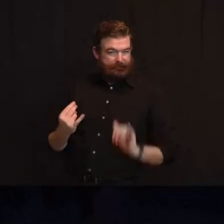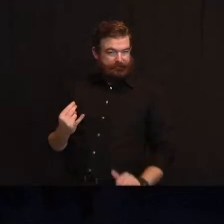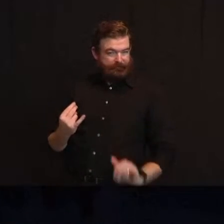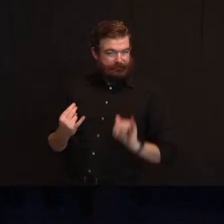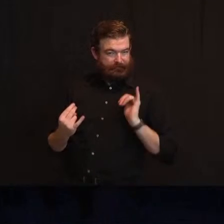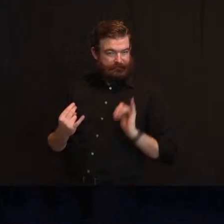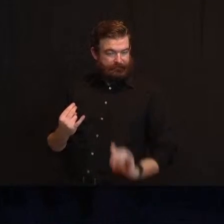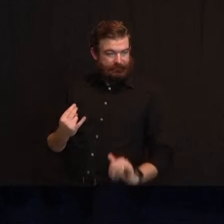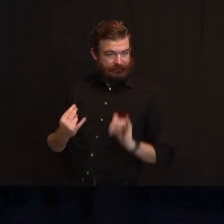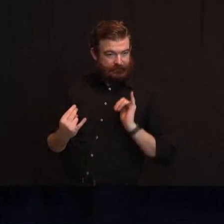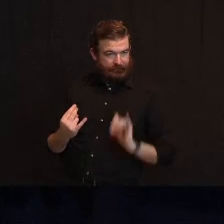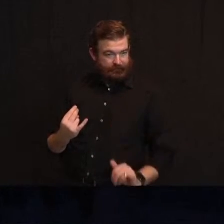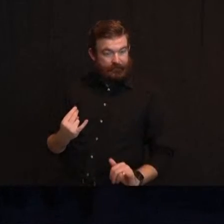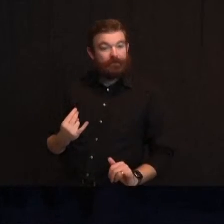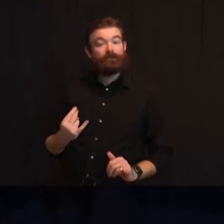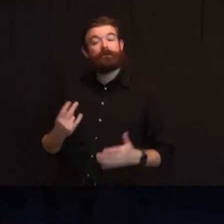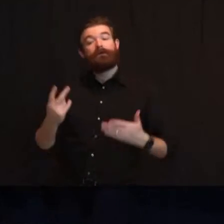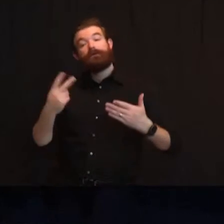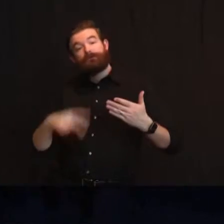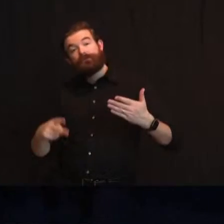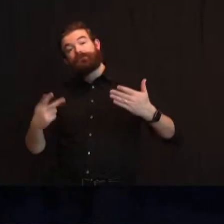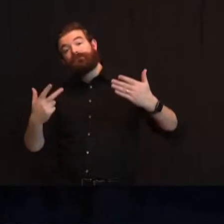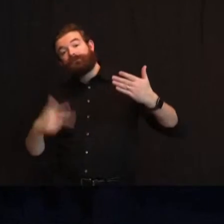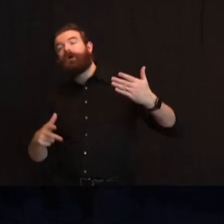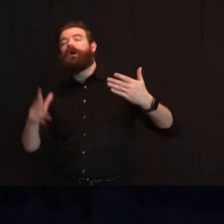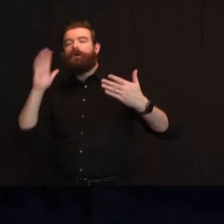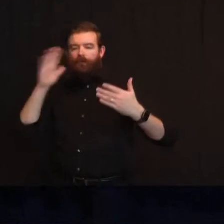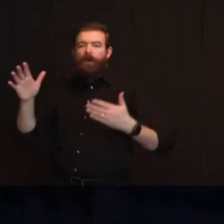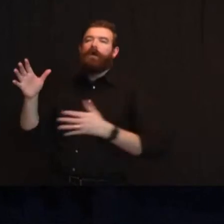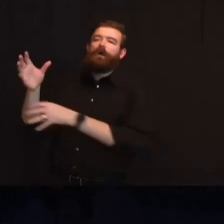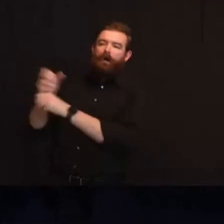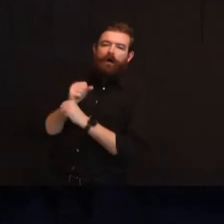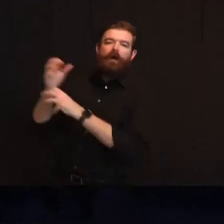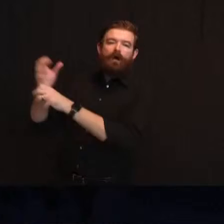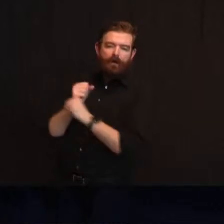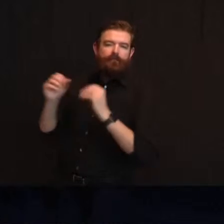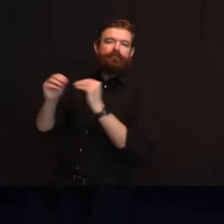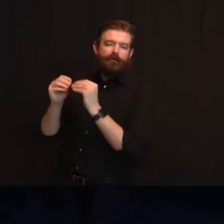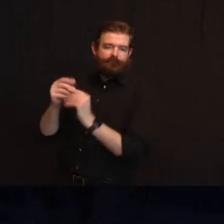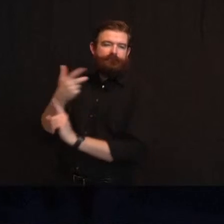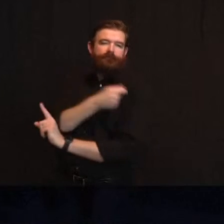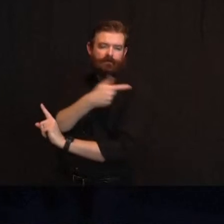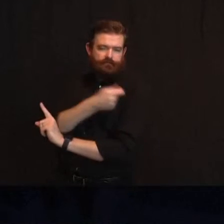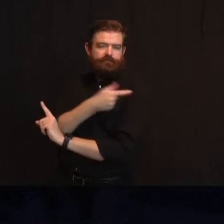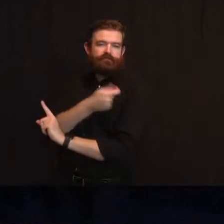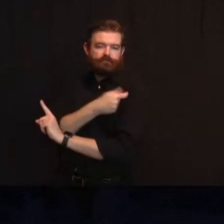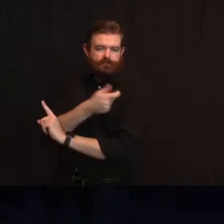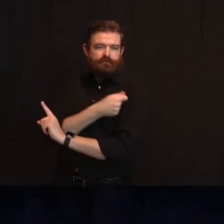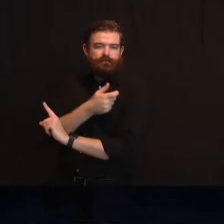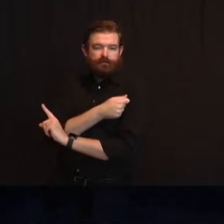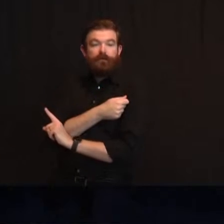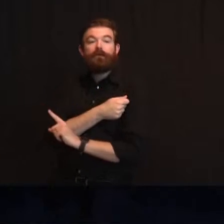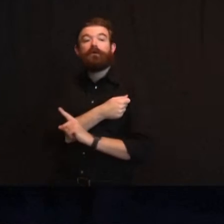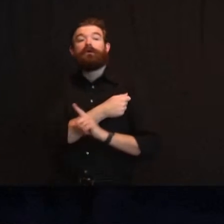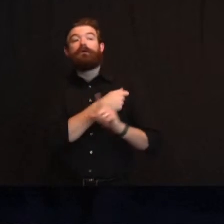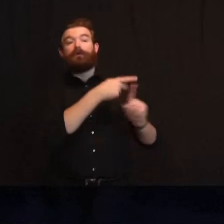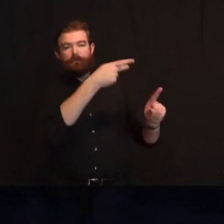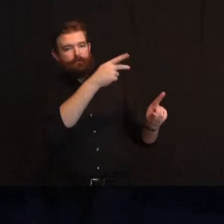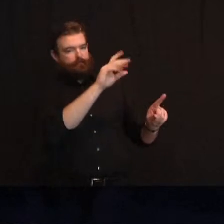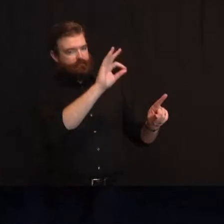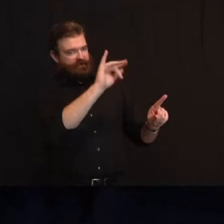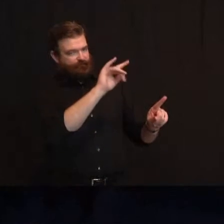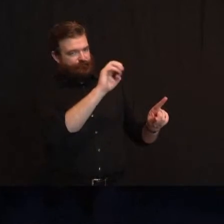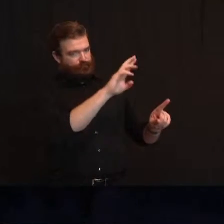coming in the following weeks, and then we hope that Moderna vaccine will be approved and come shortly